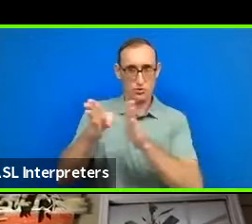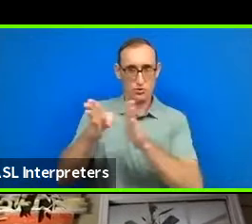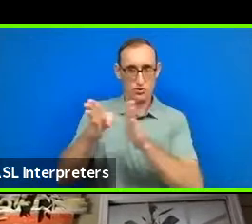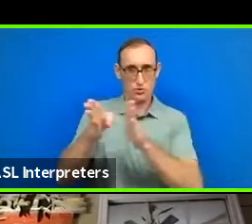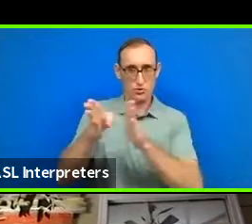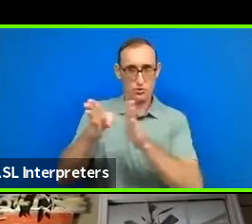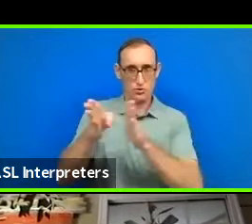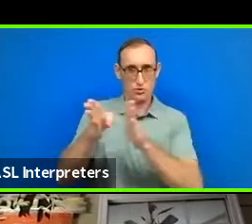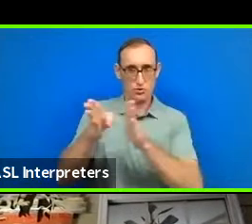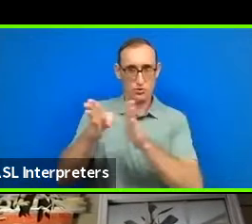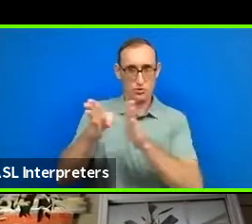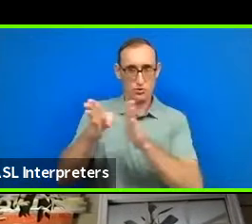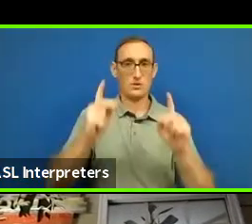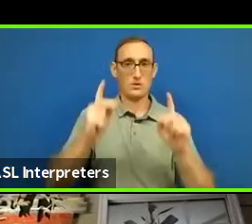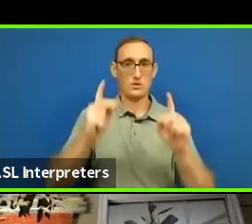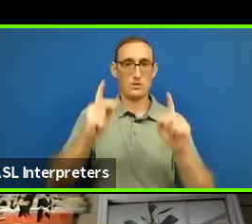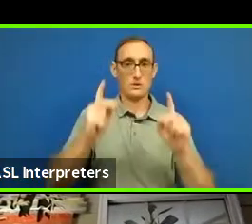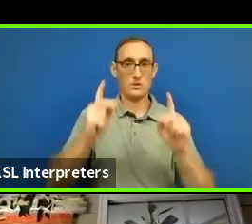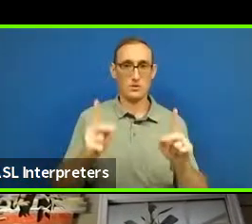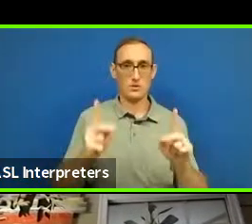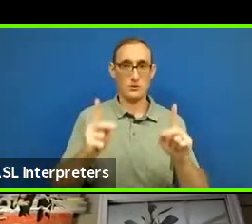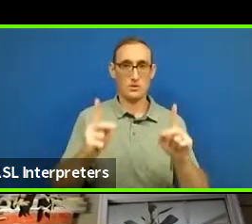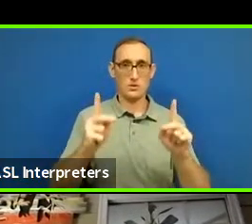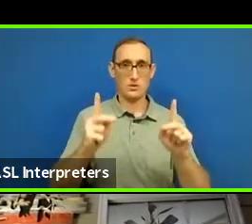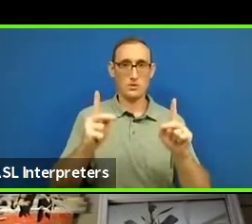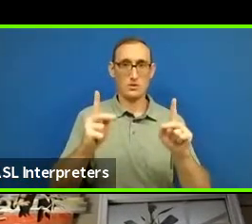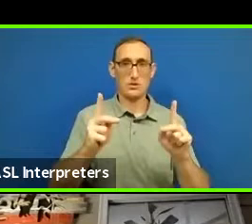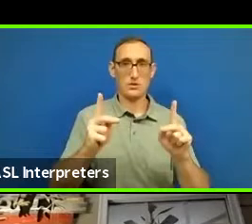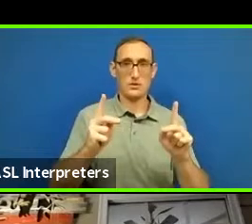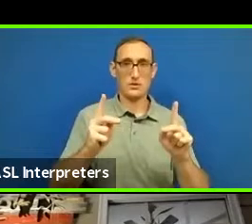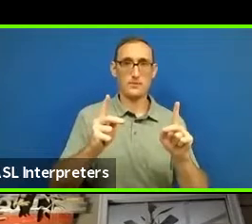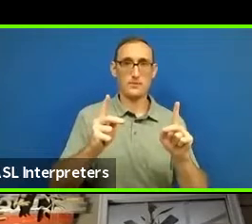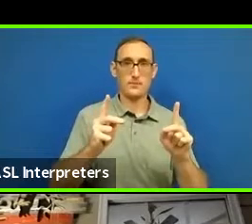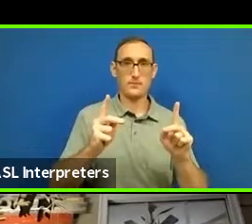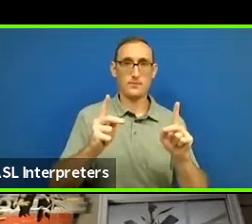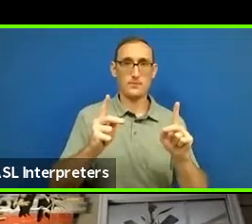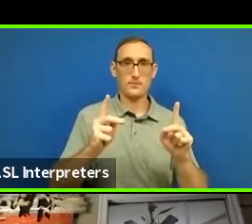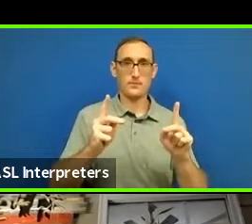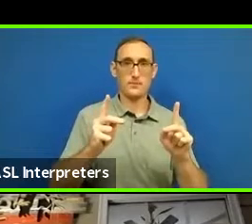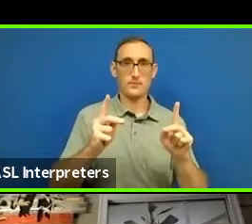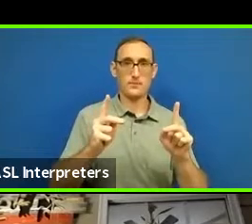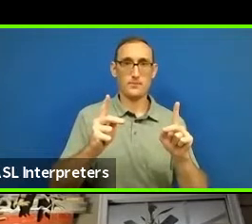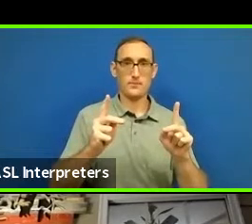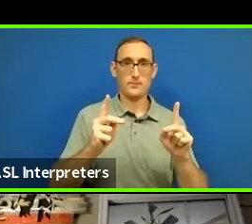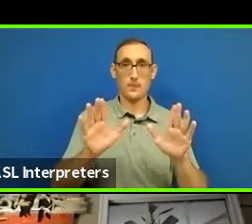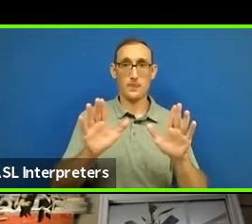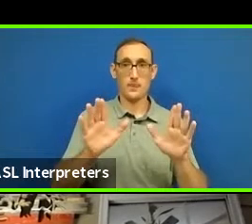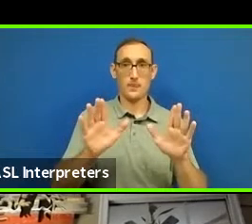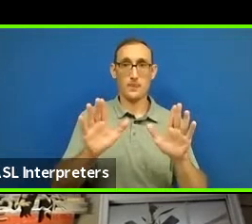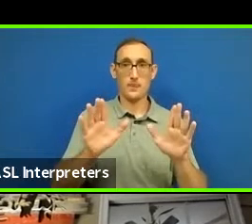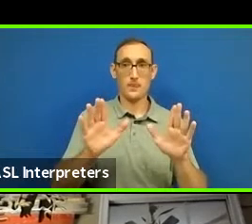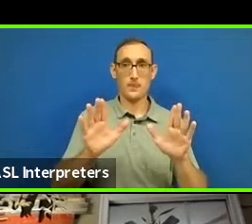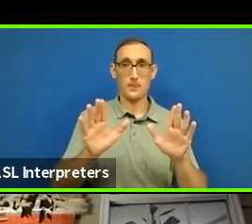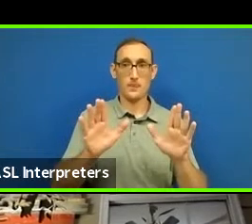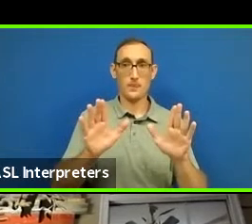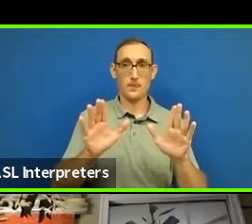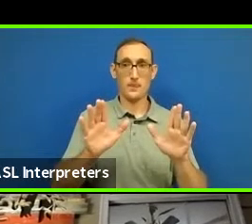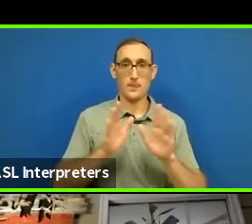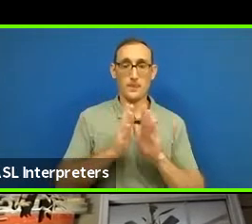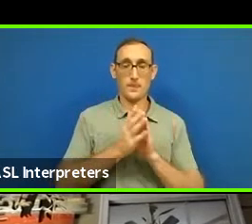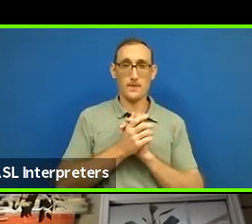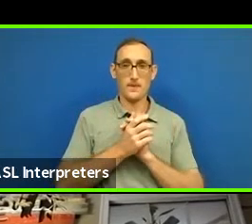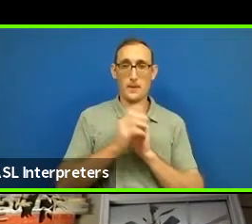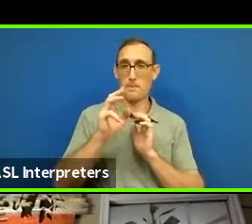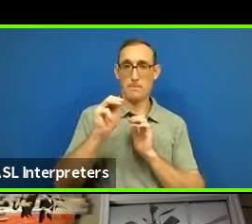Okay. So I'm just trying not to have to revisit it again unless it's going to be significantly different than where we are today. But that's